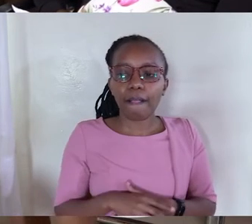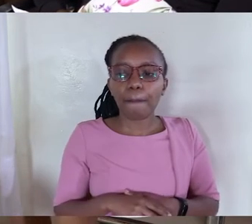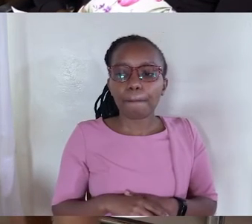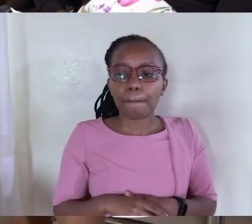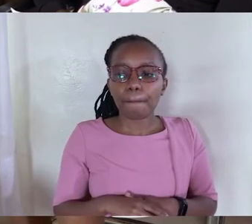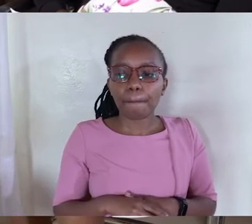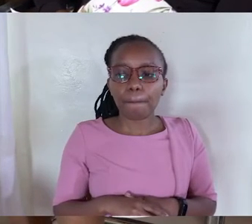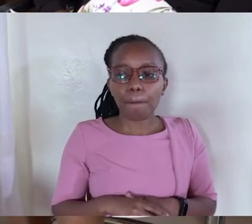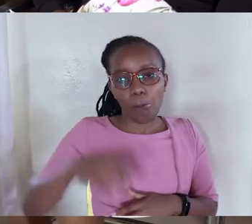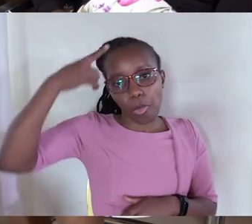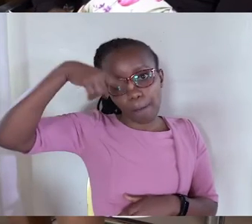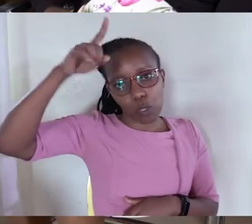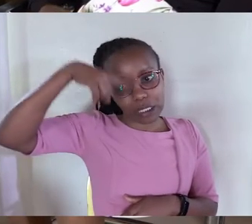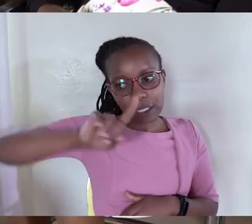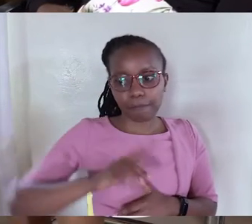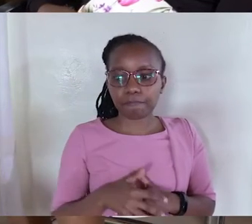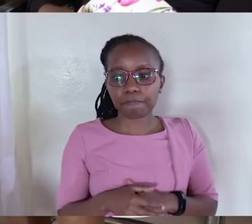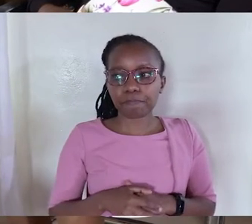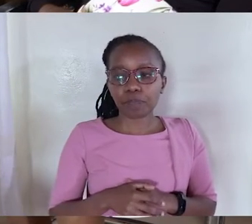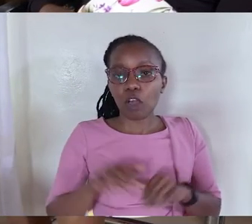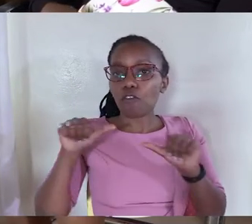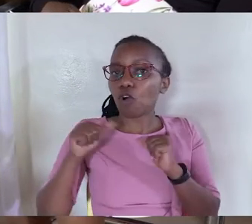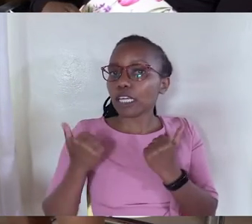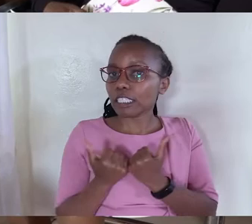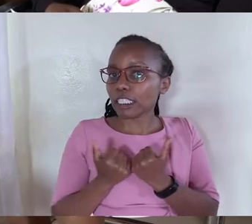gender-based violence policies for agencies,